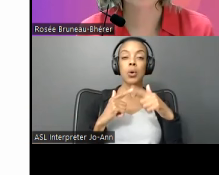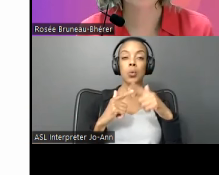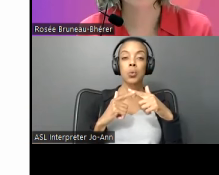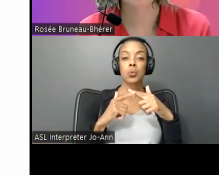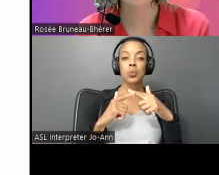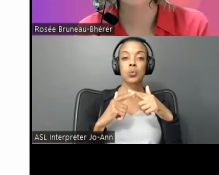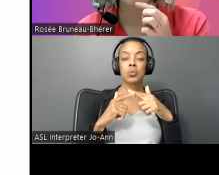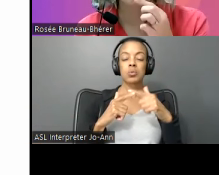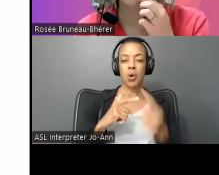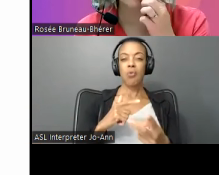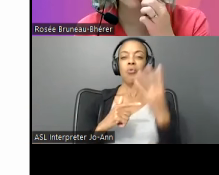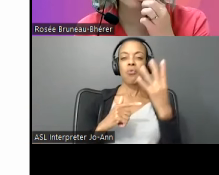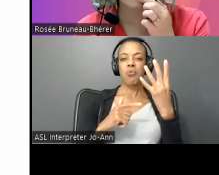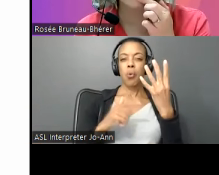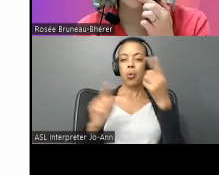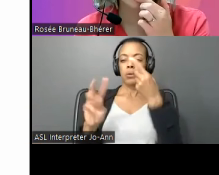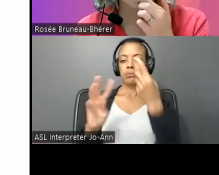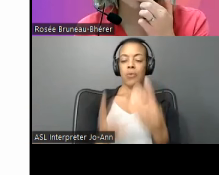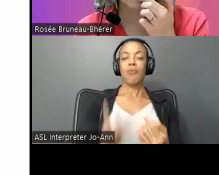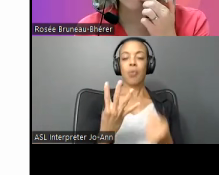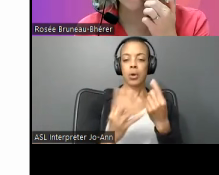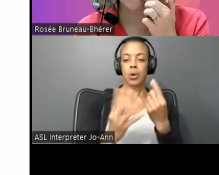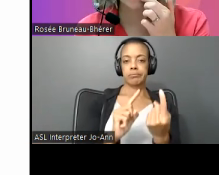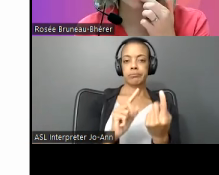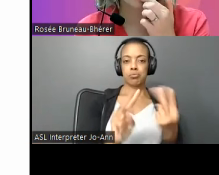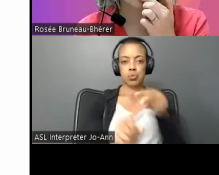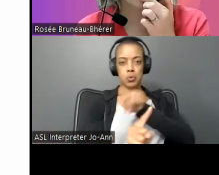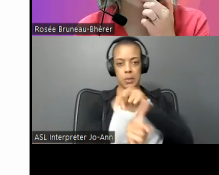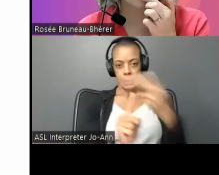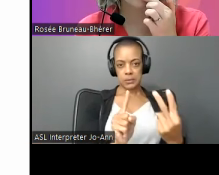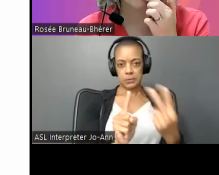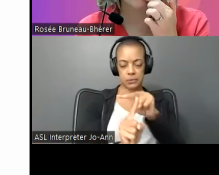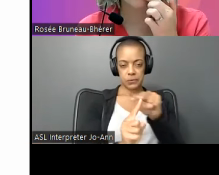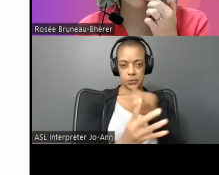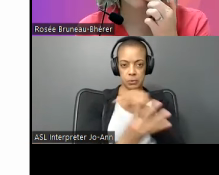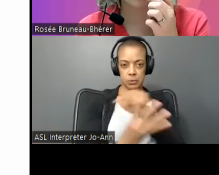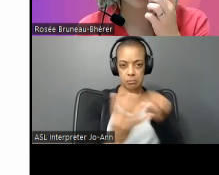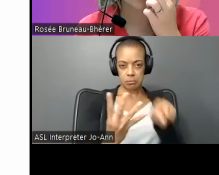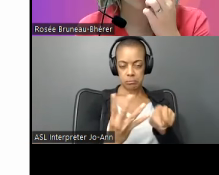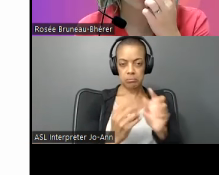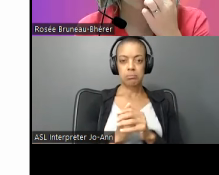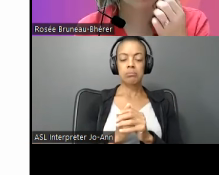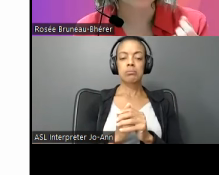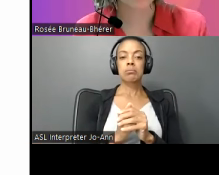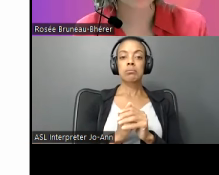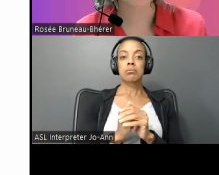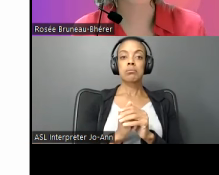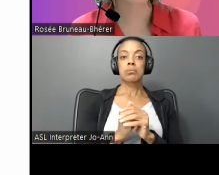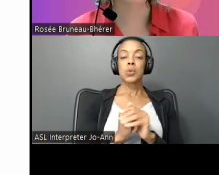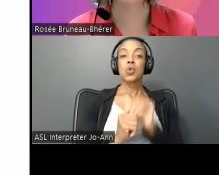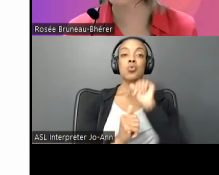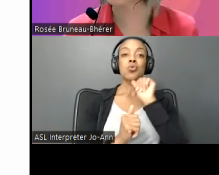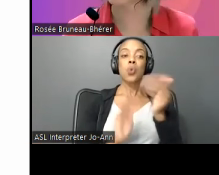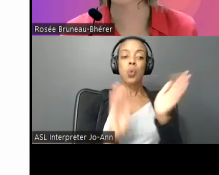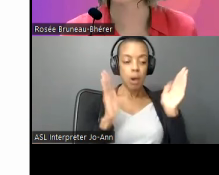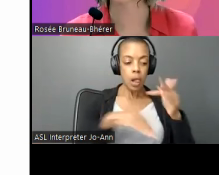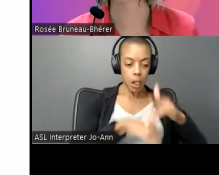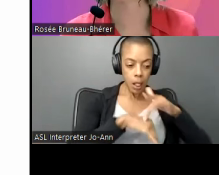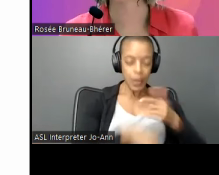4 points of view. First of all, we want to make sure that we're not just focused on bad behavior.